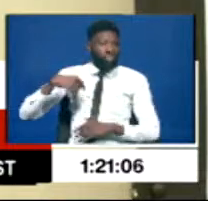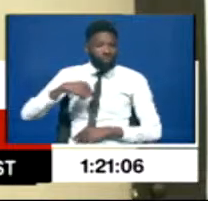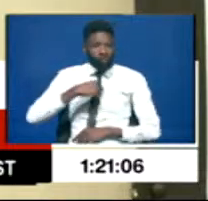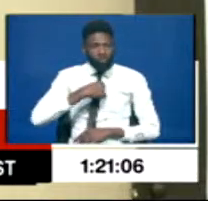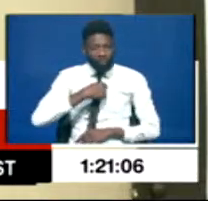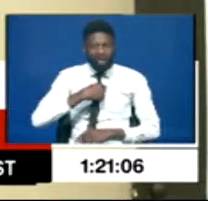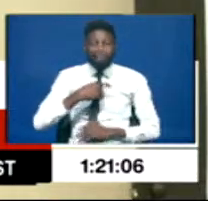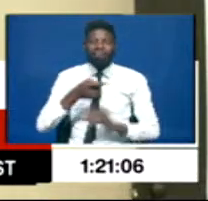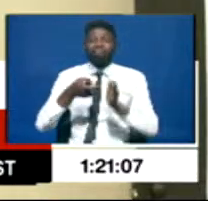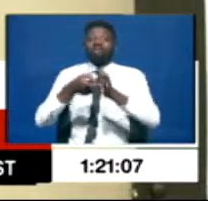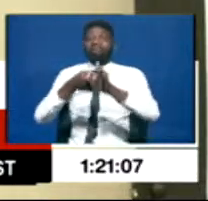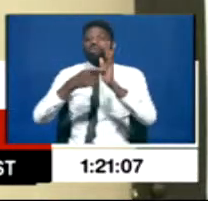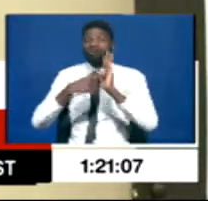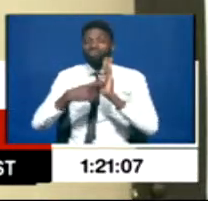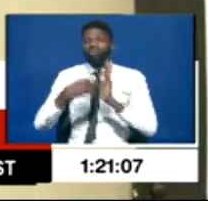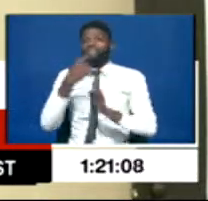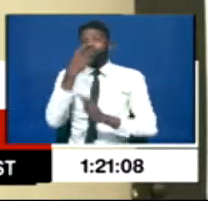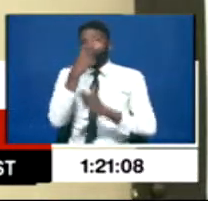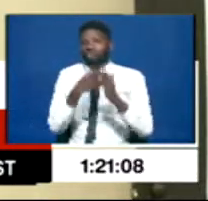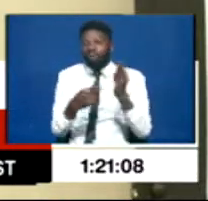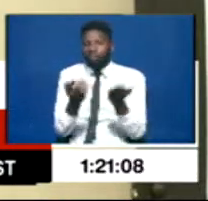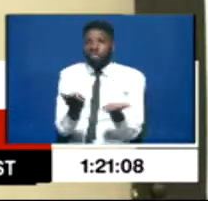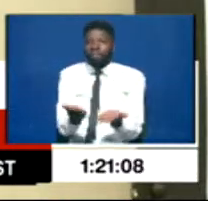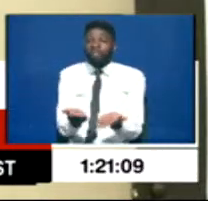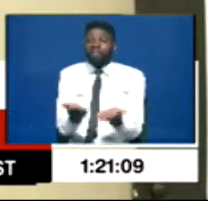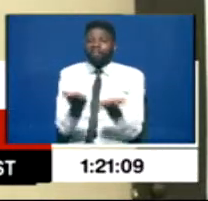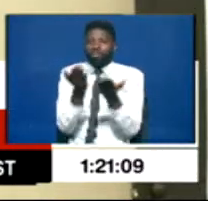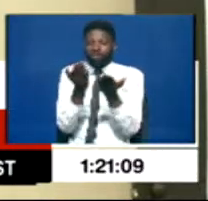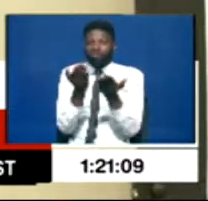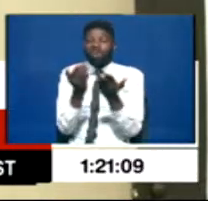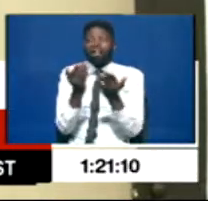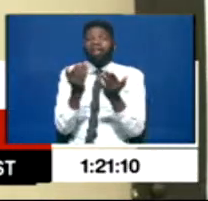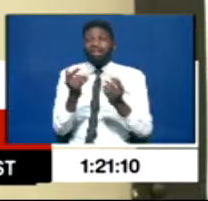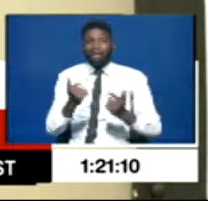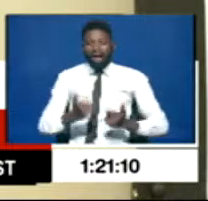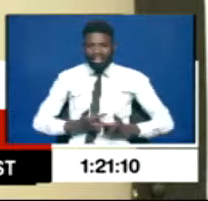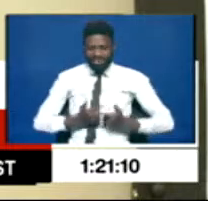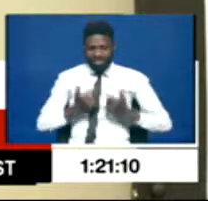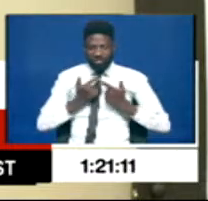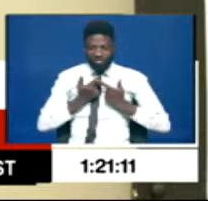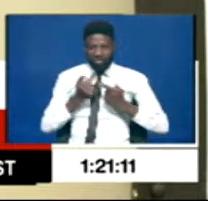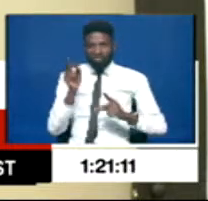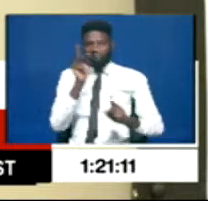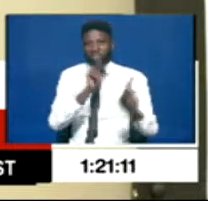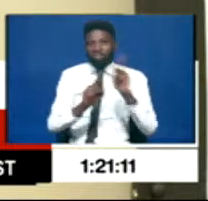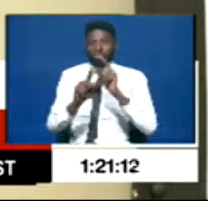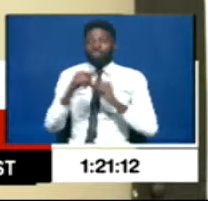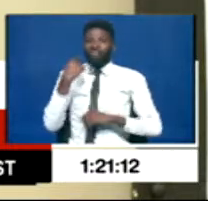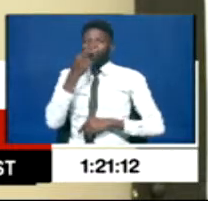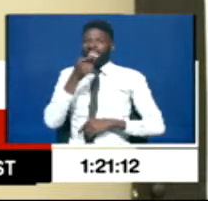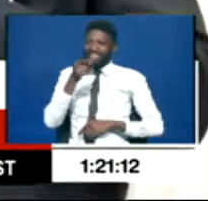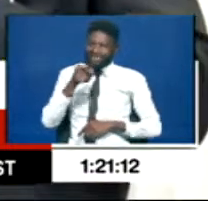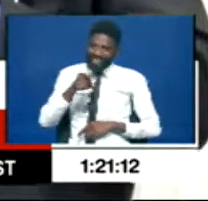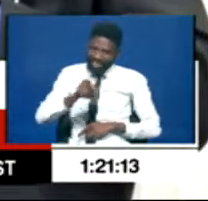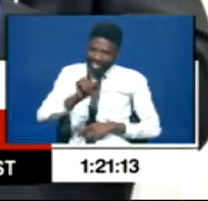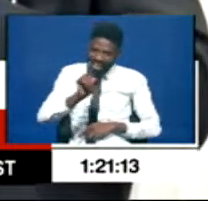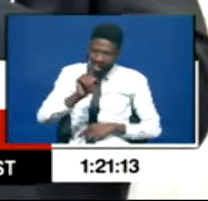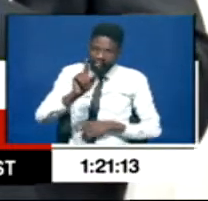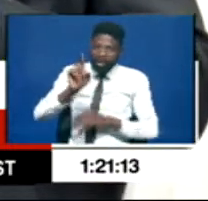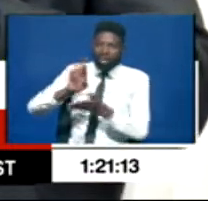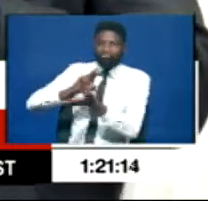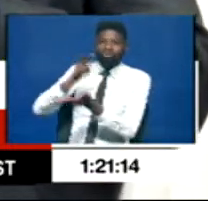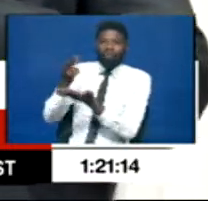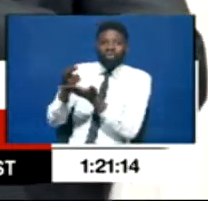to enhance and to improve the livelihoods of the people who have a direct nexus with the resource.